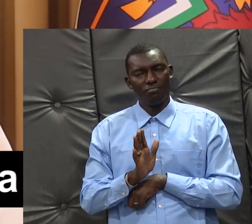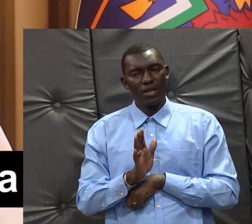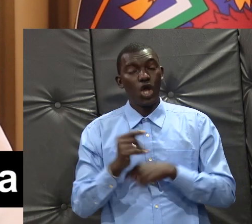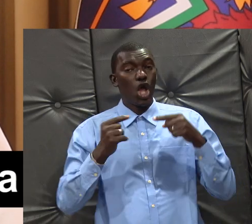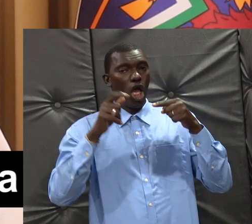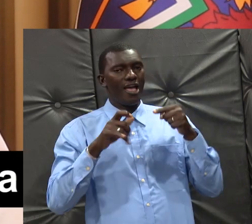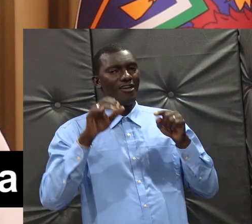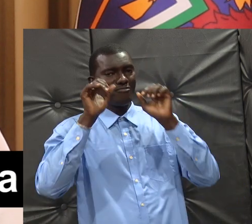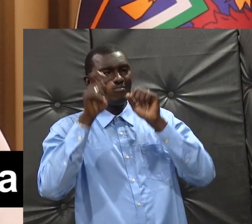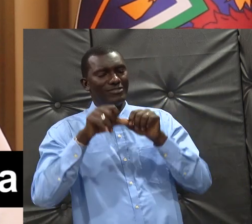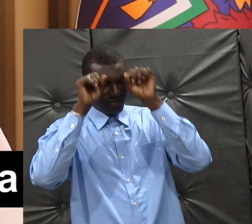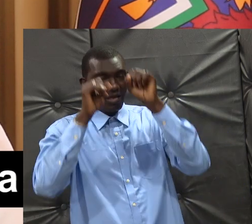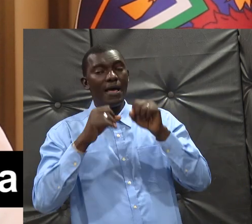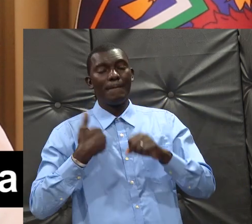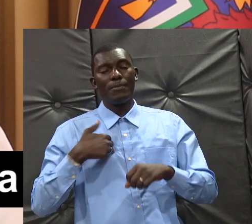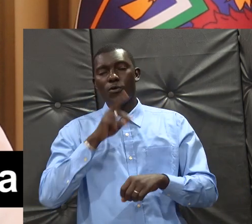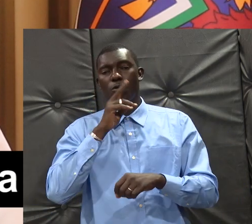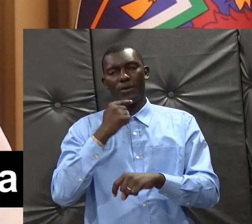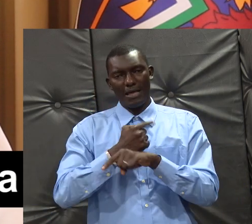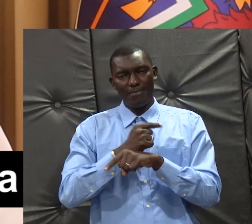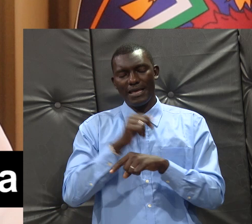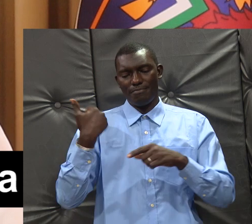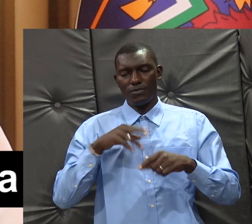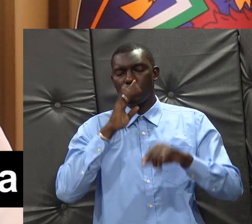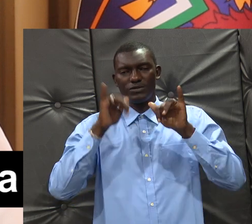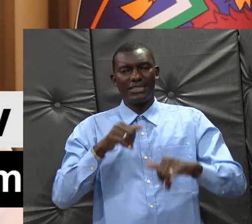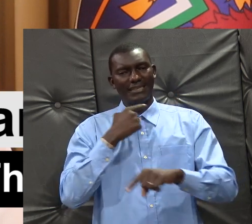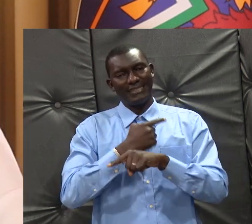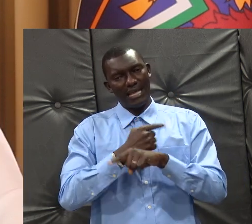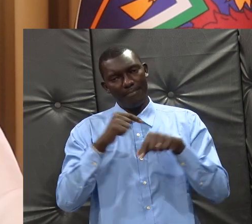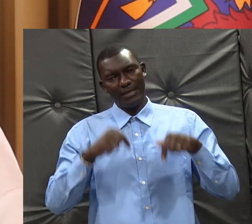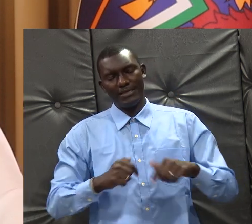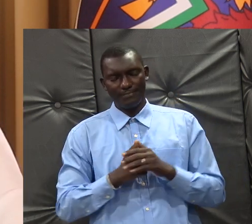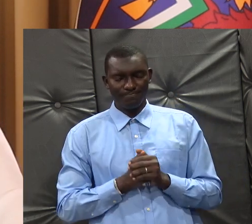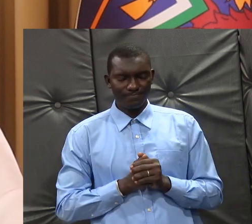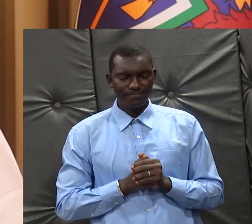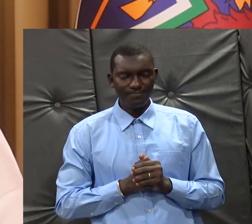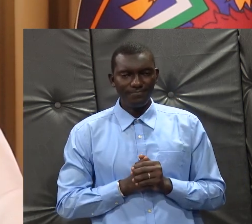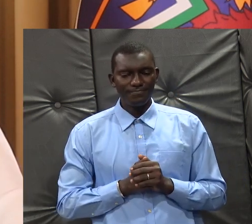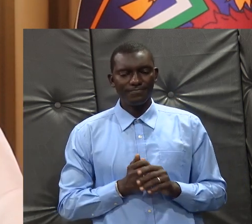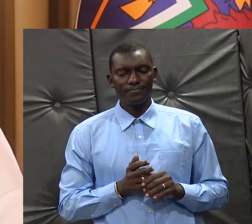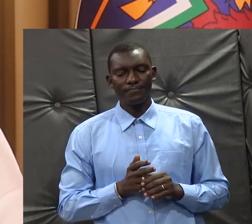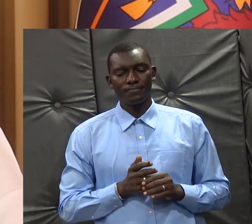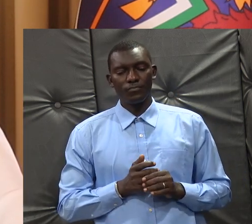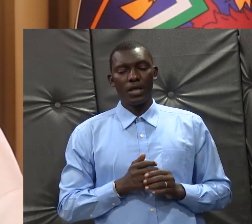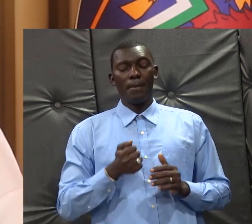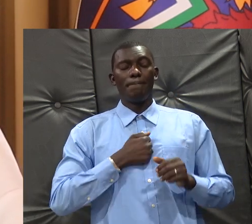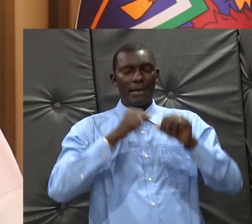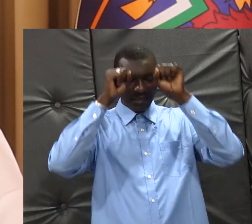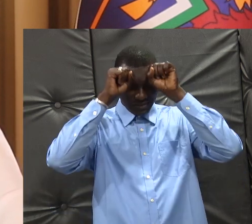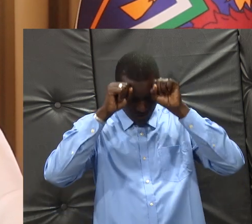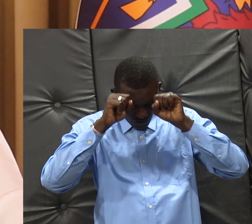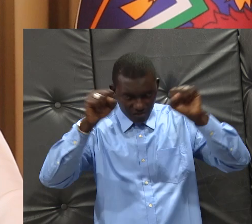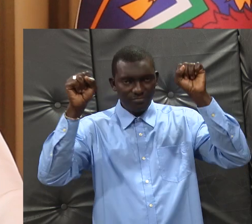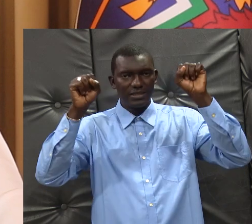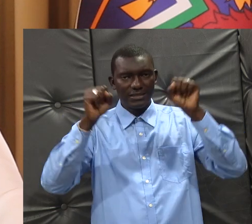my government is determined to protect religious freedom within the context of